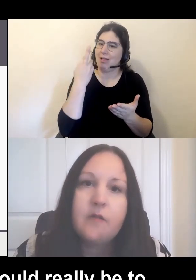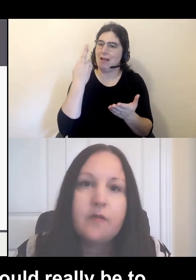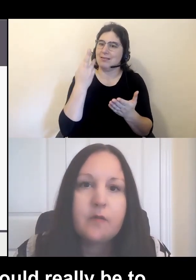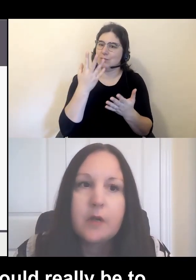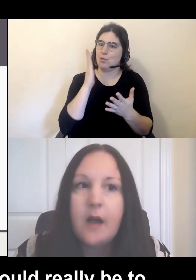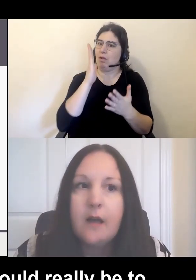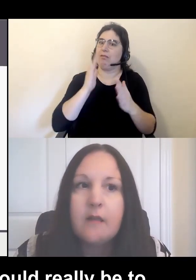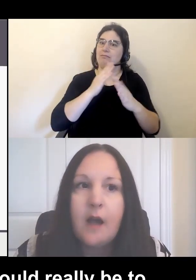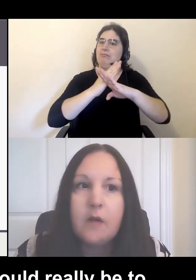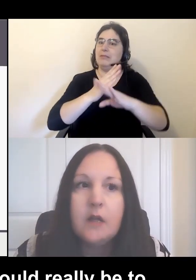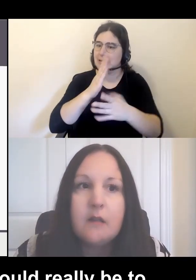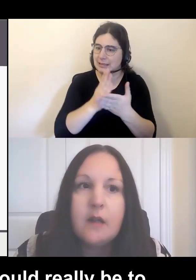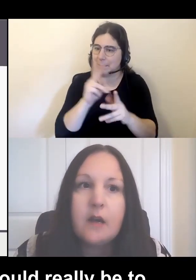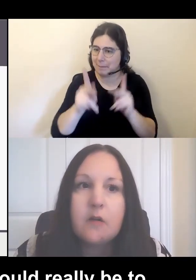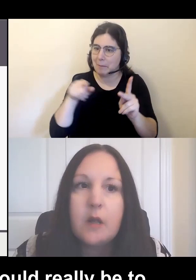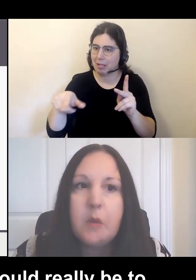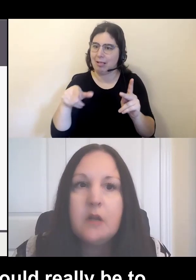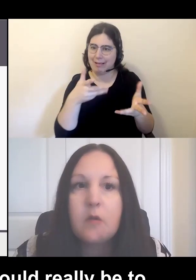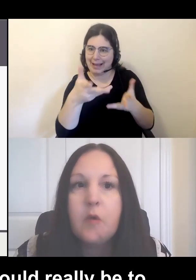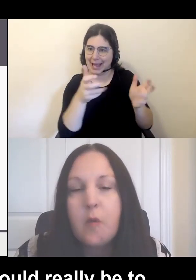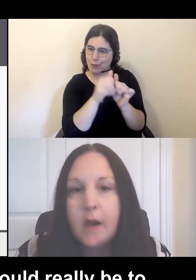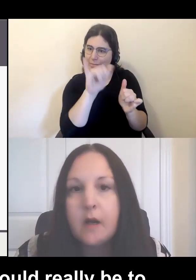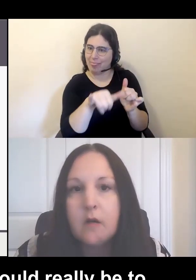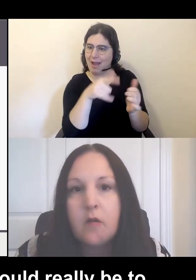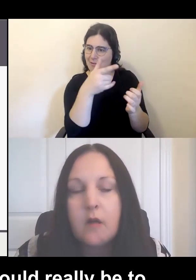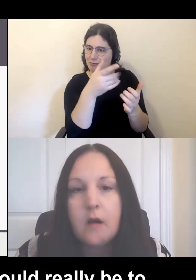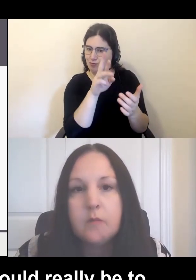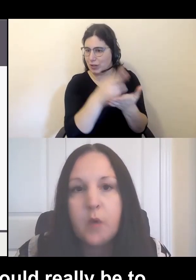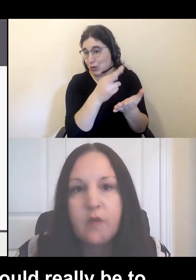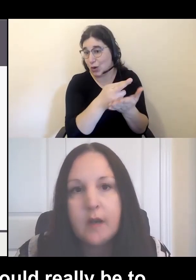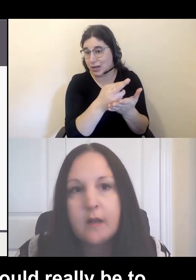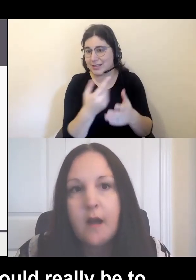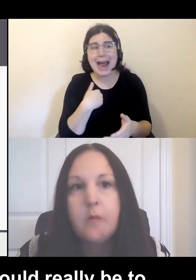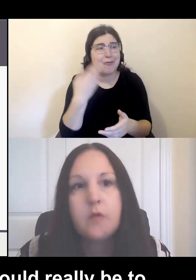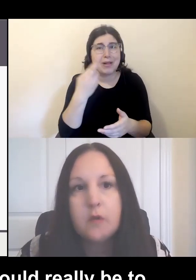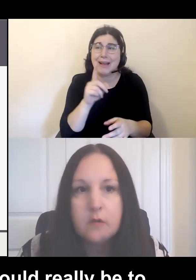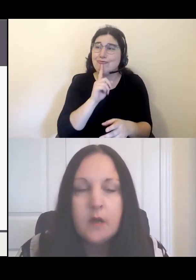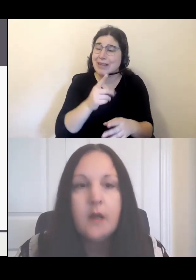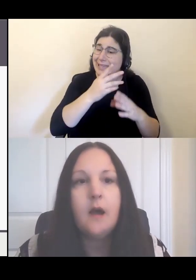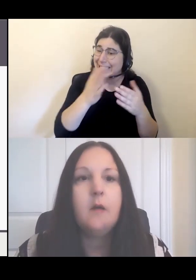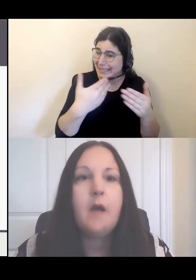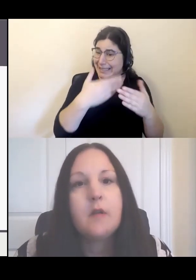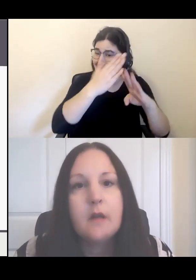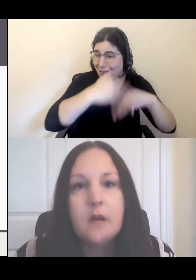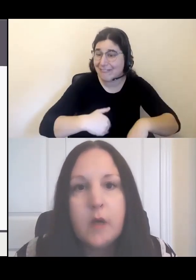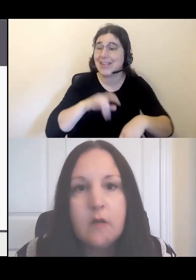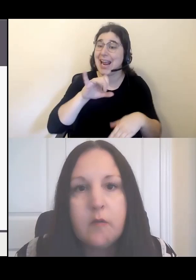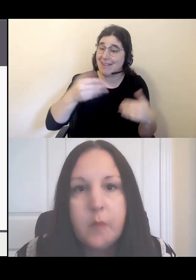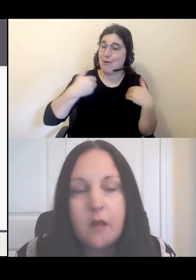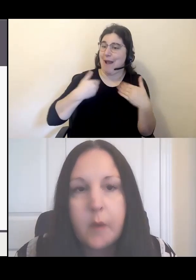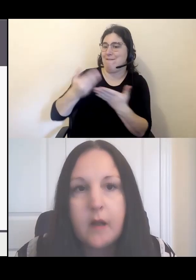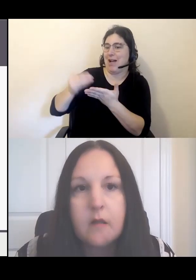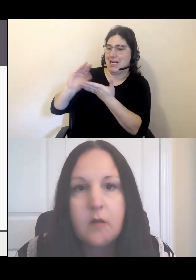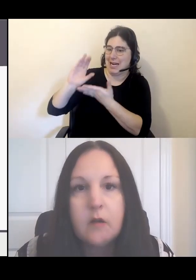then I've realized how easy it could really be to remove the barriers with funding and time through everything that